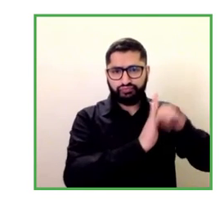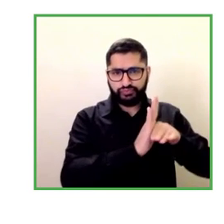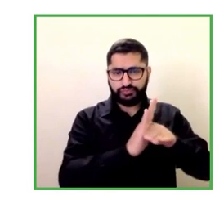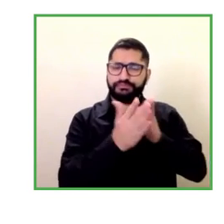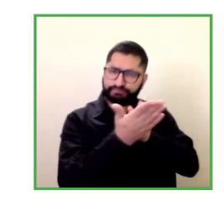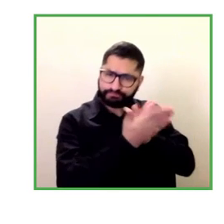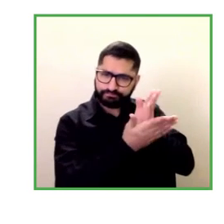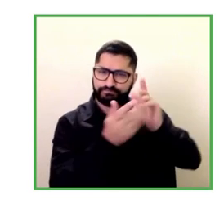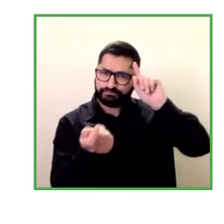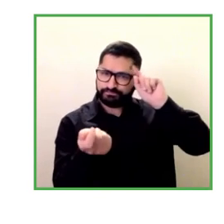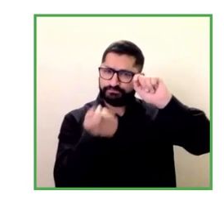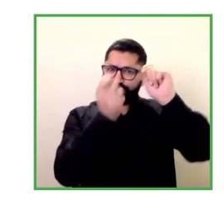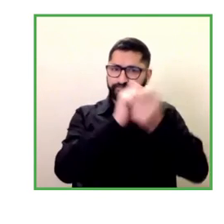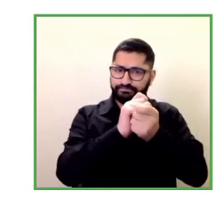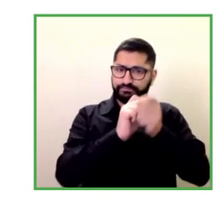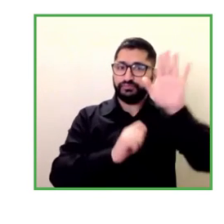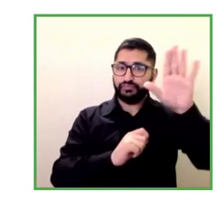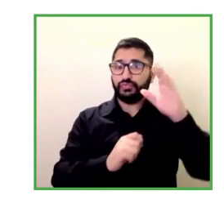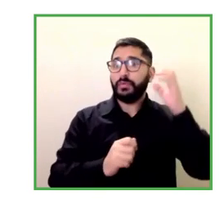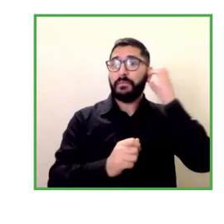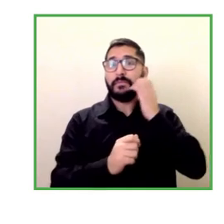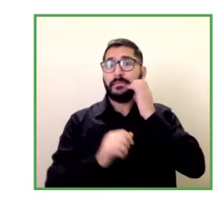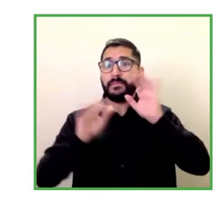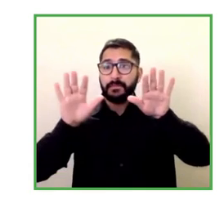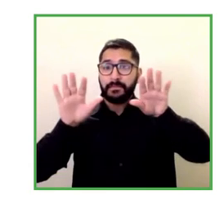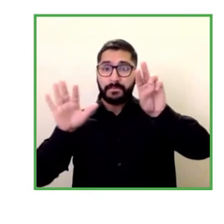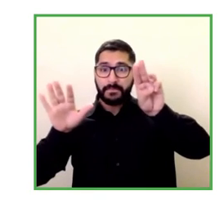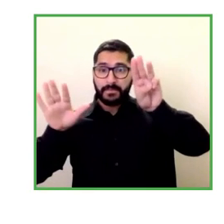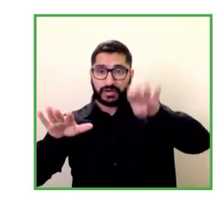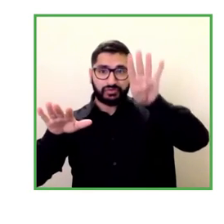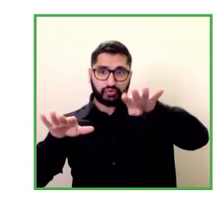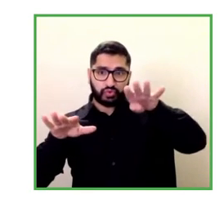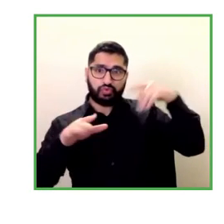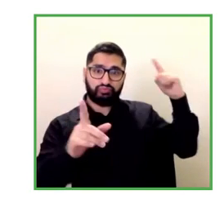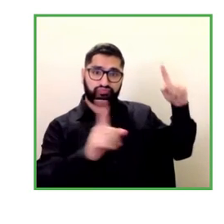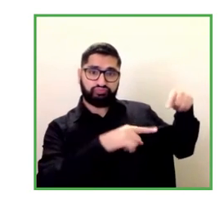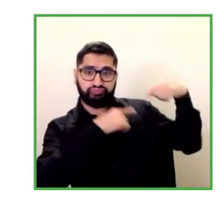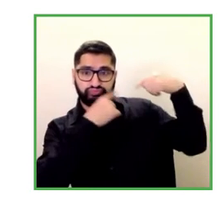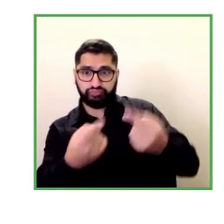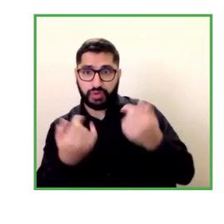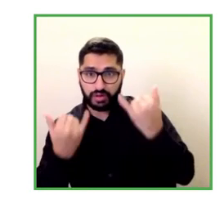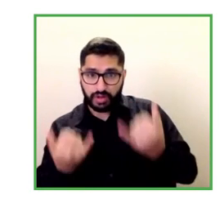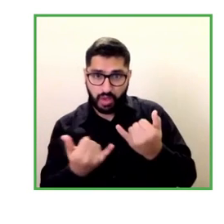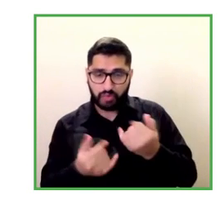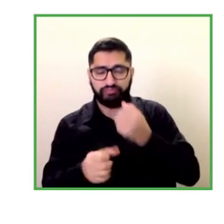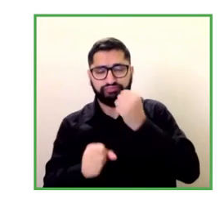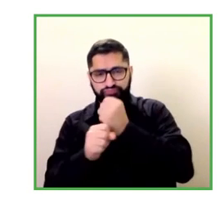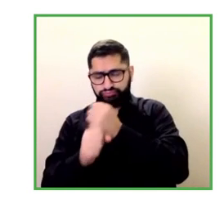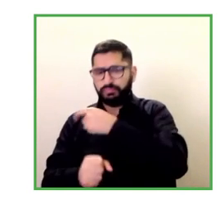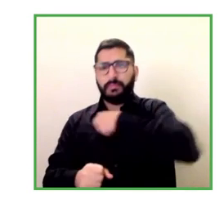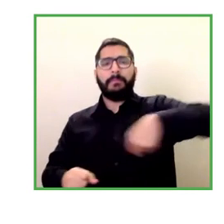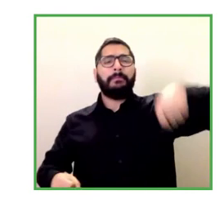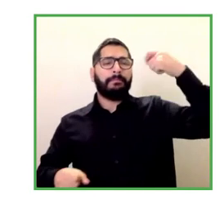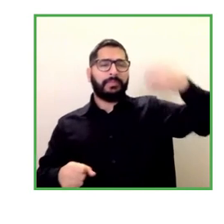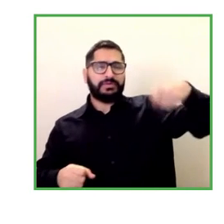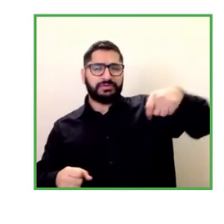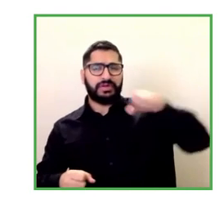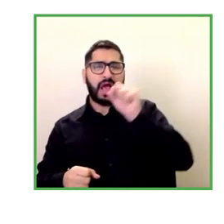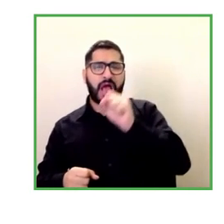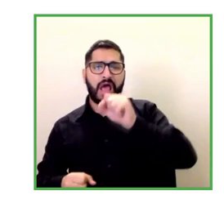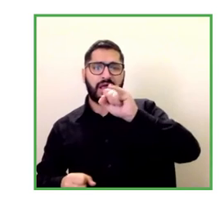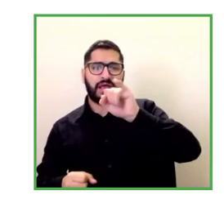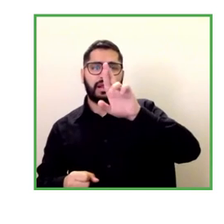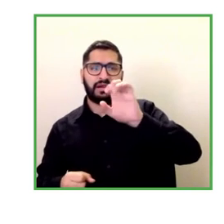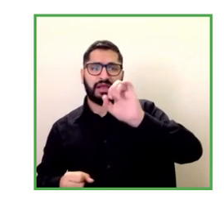May, cycle of webinars called Overcoming Barriers, which the president of the REA inaugurated,